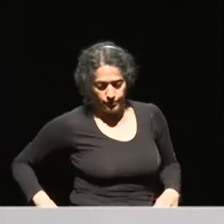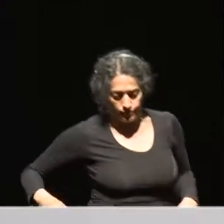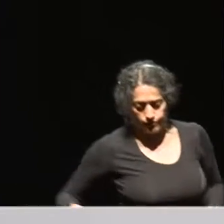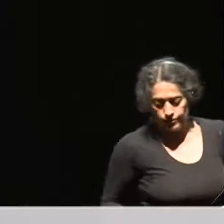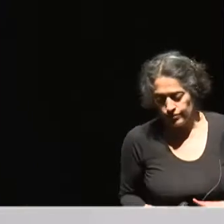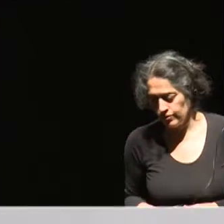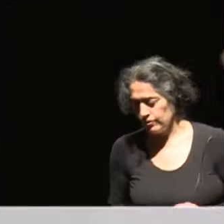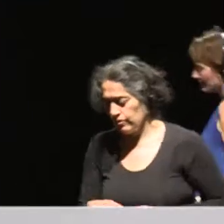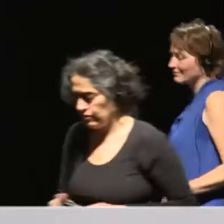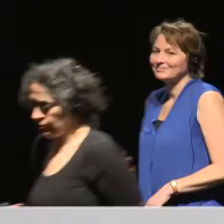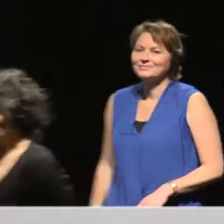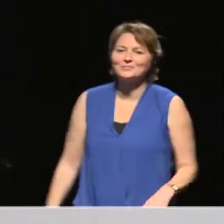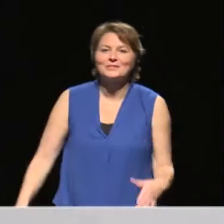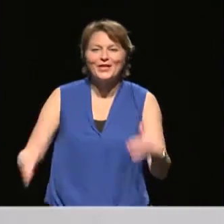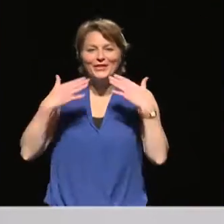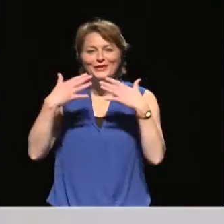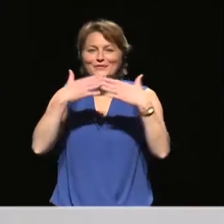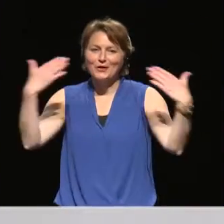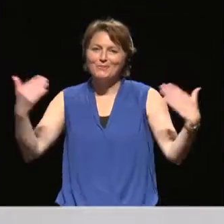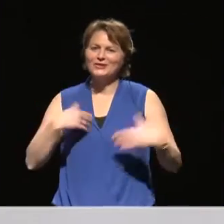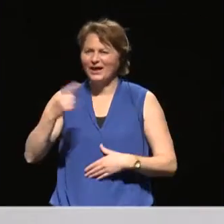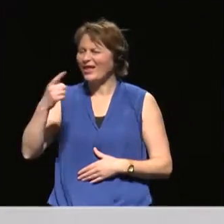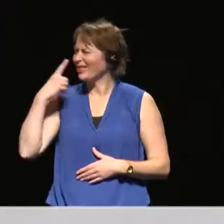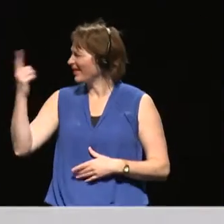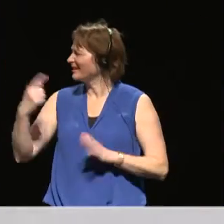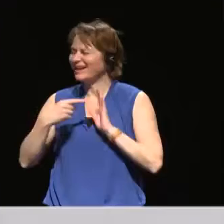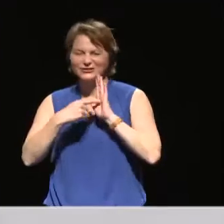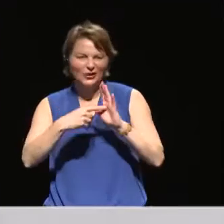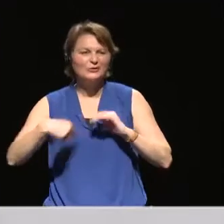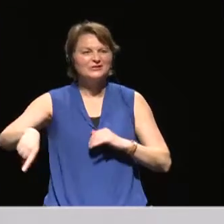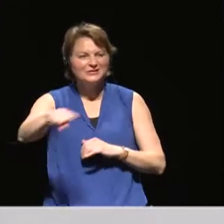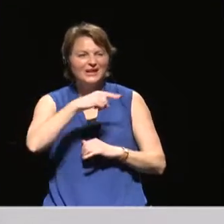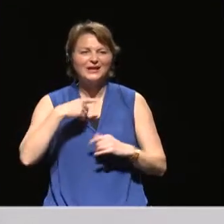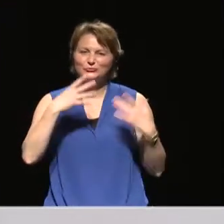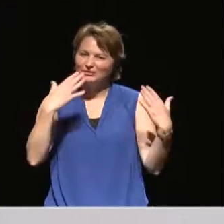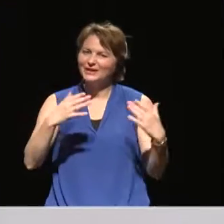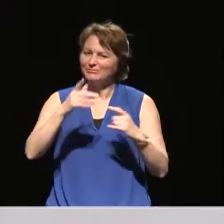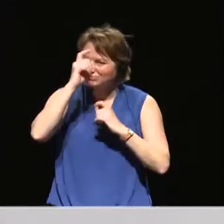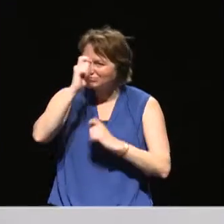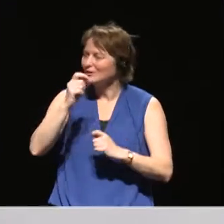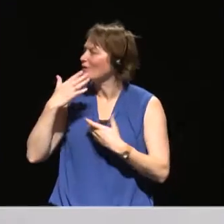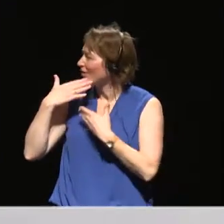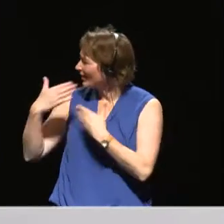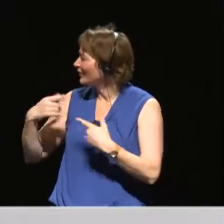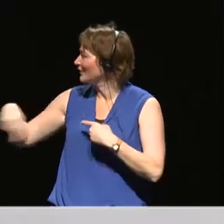why I said that you are regarded with high respect from all the corners in the European Parliament. May we thank you for